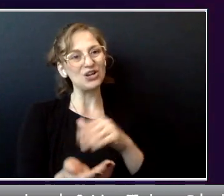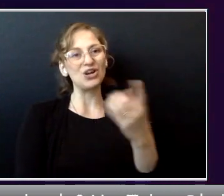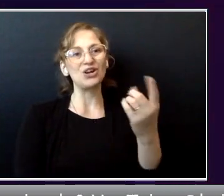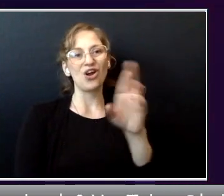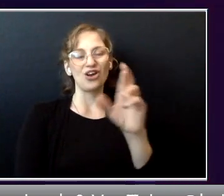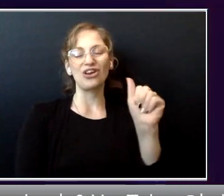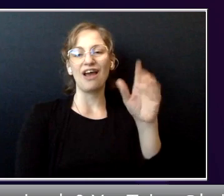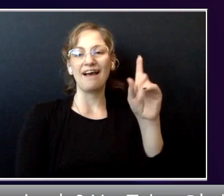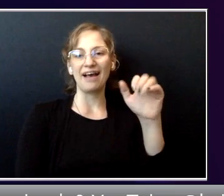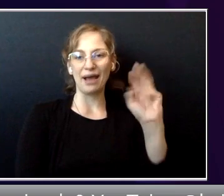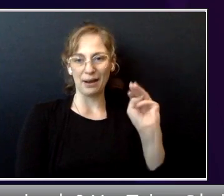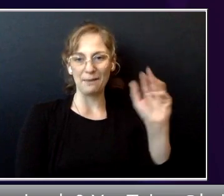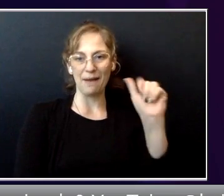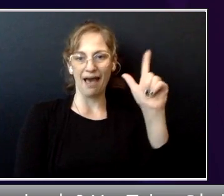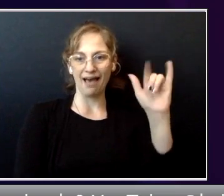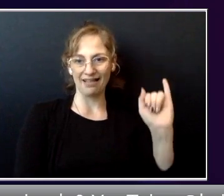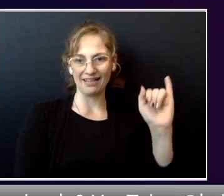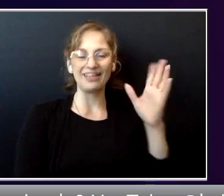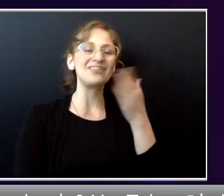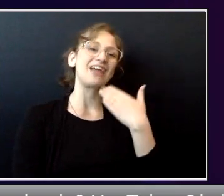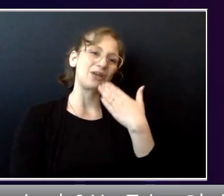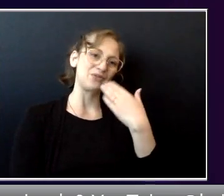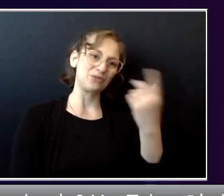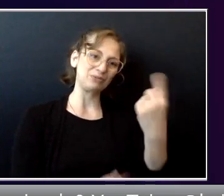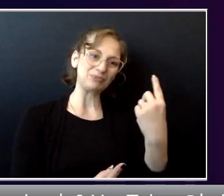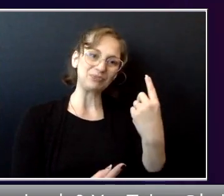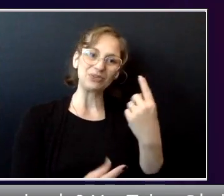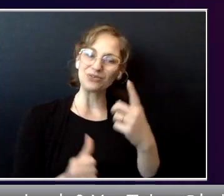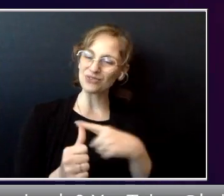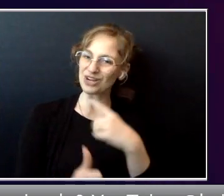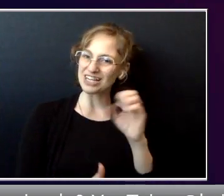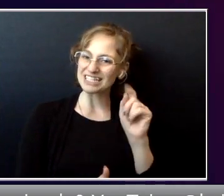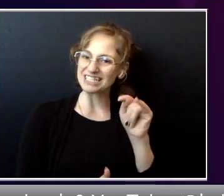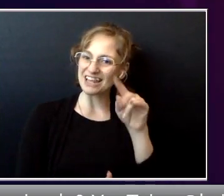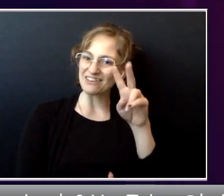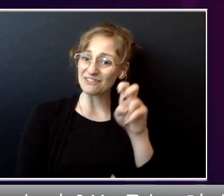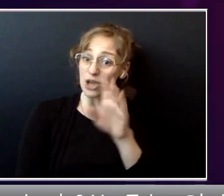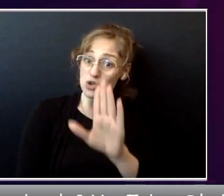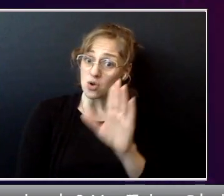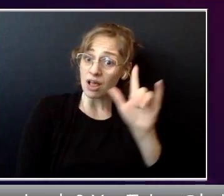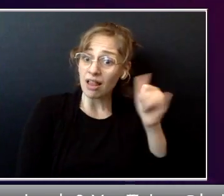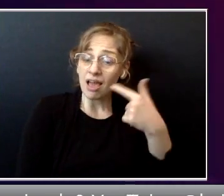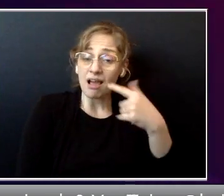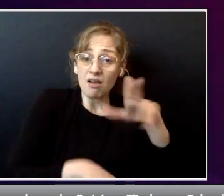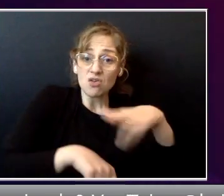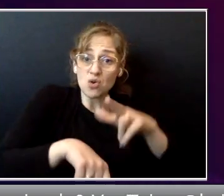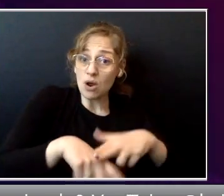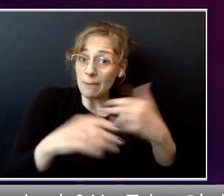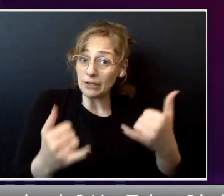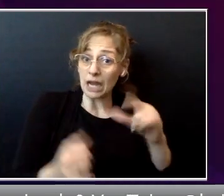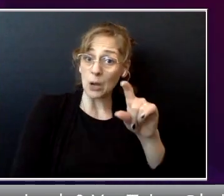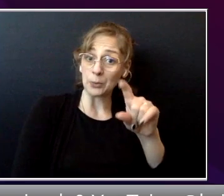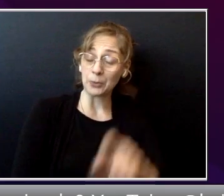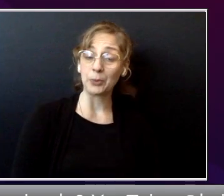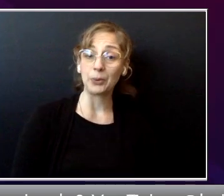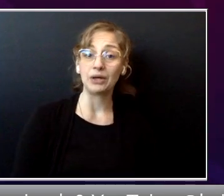be here. Steve, I want to get to you. First of all, is your leg back to its normal size now?